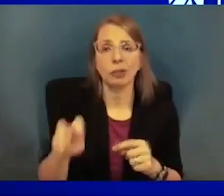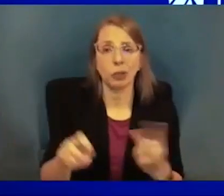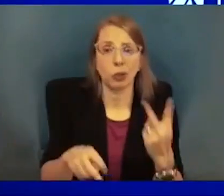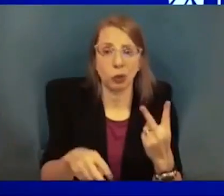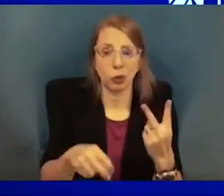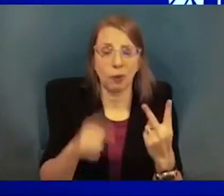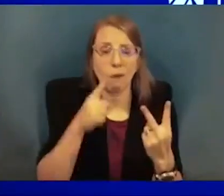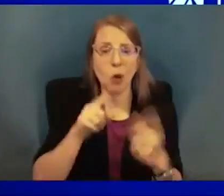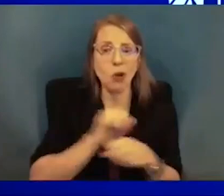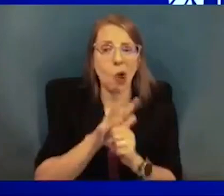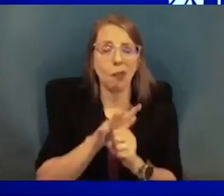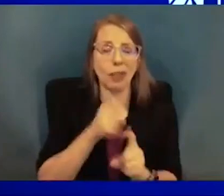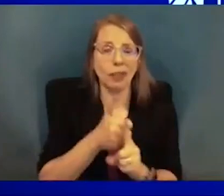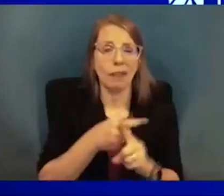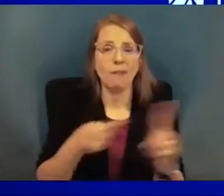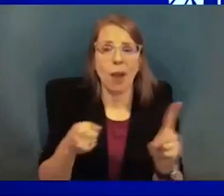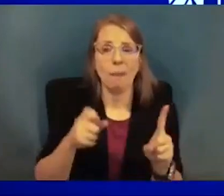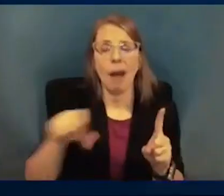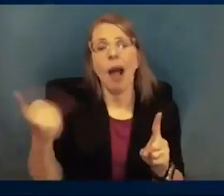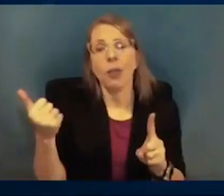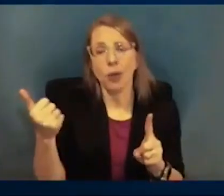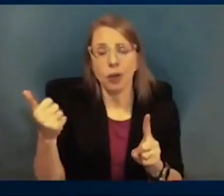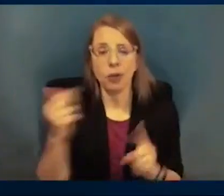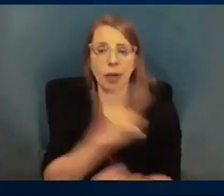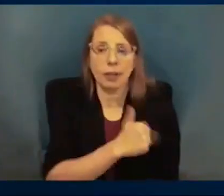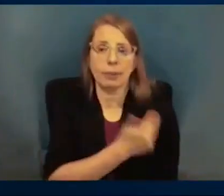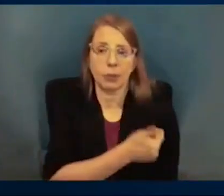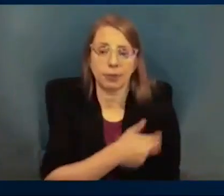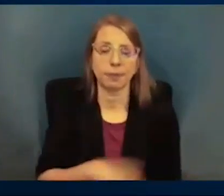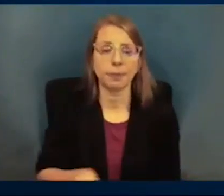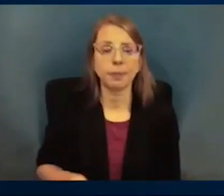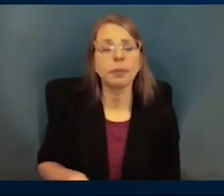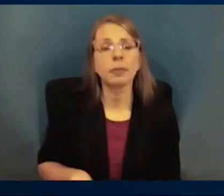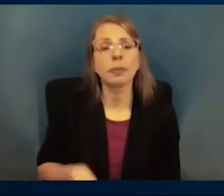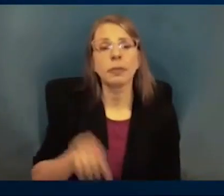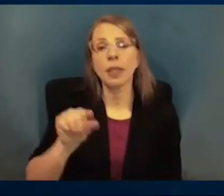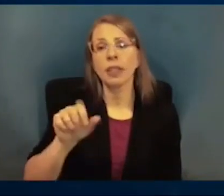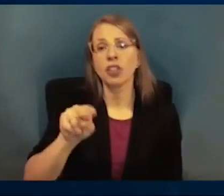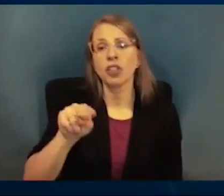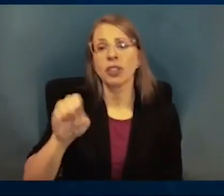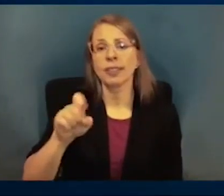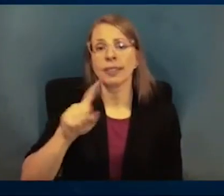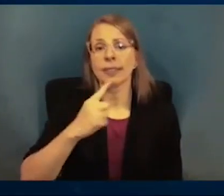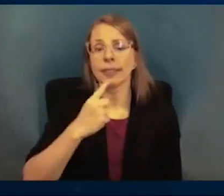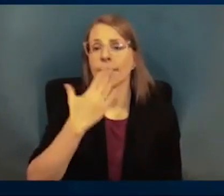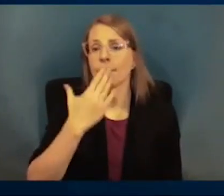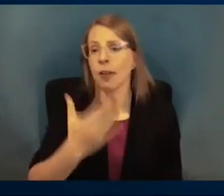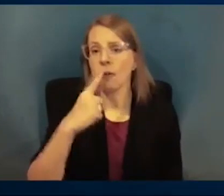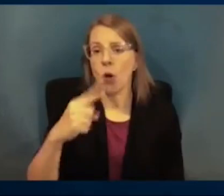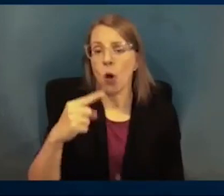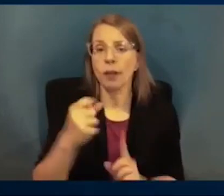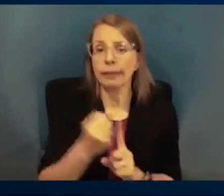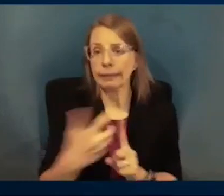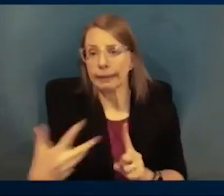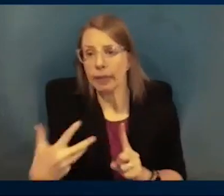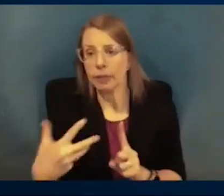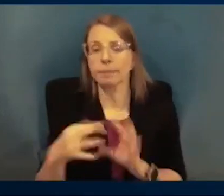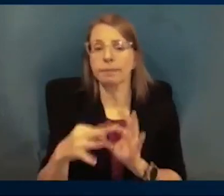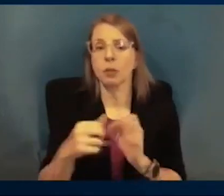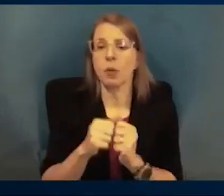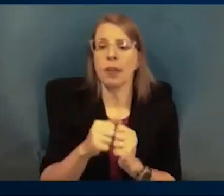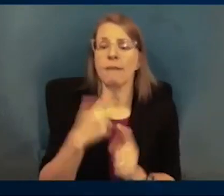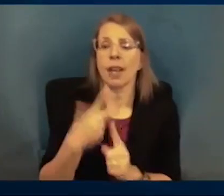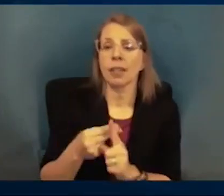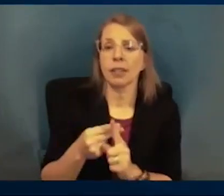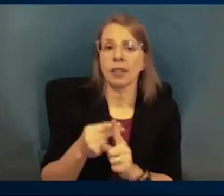itself from some of those other areas. So Jean says, thank you, Dr. Hawkinson, for the details on the vaccinated and especially for putting them